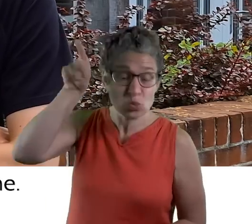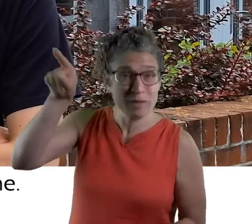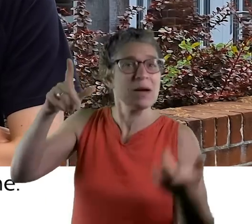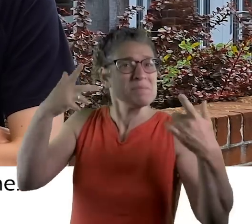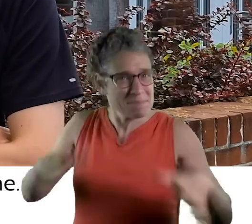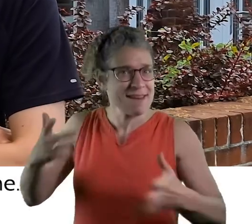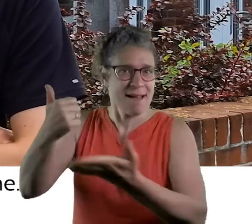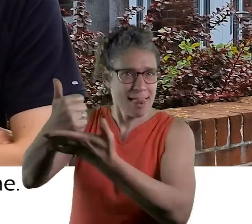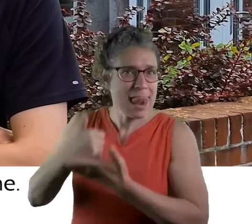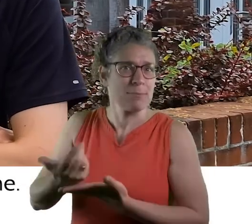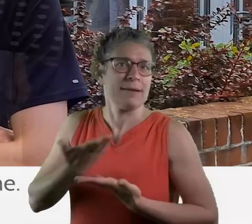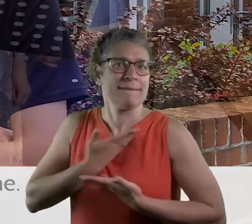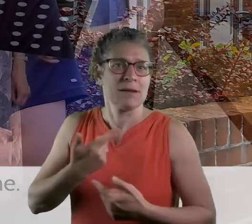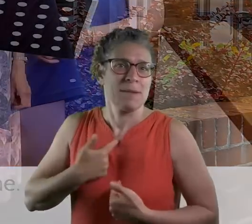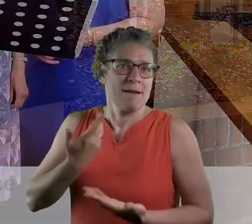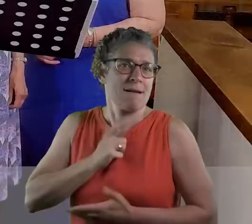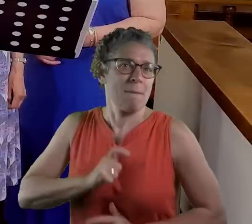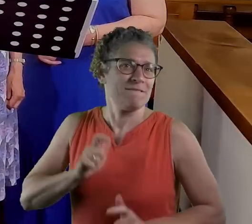have helped me and comforted me.